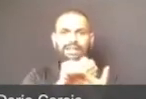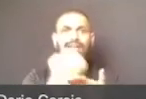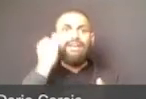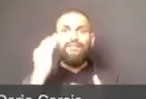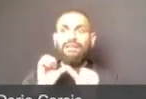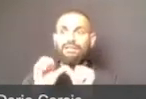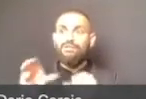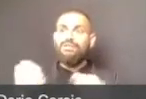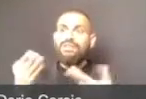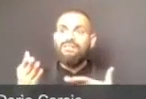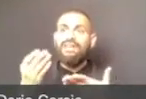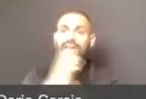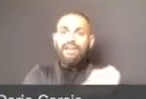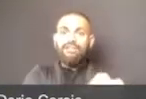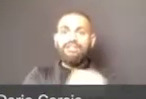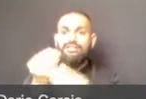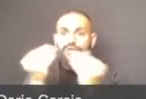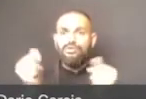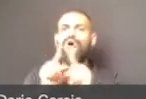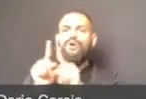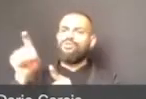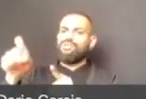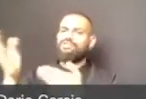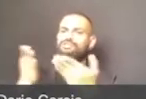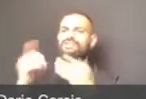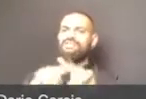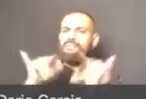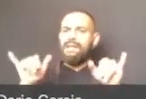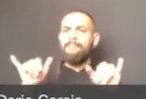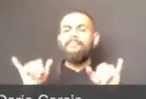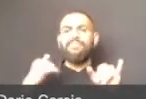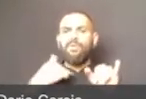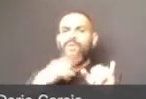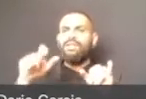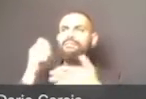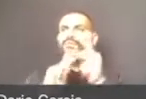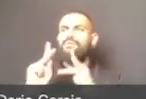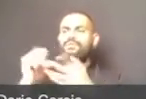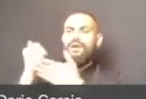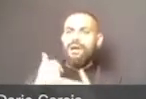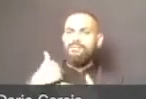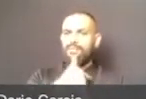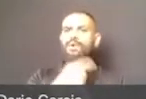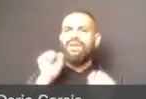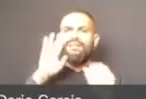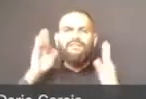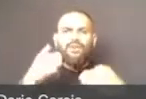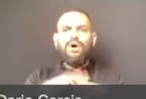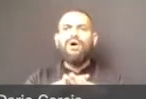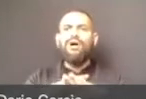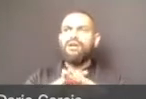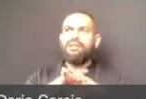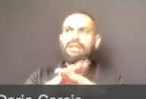energy solutions, we also need services at the same time. We need people, again, to help us. So we can focus on energy and people can help